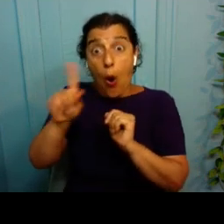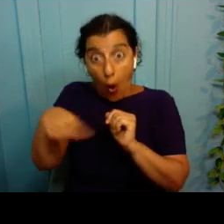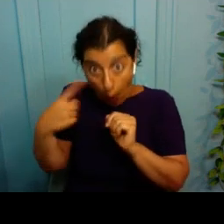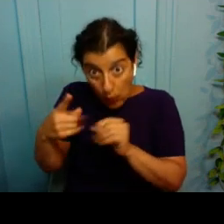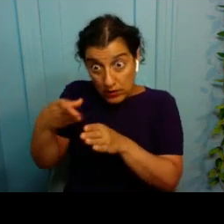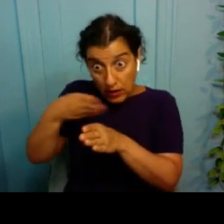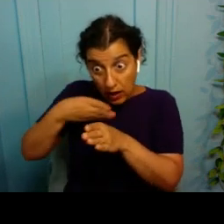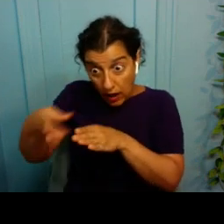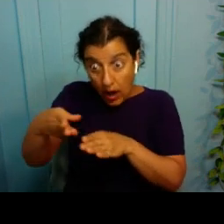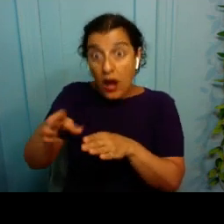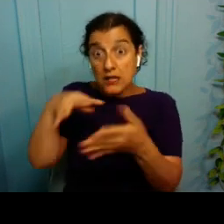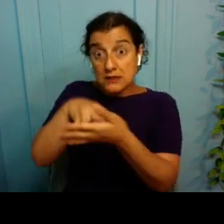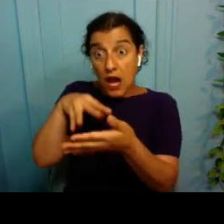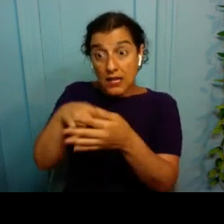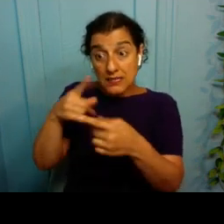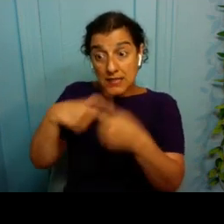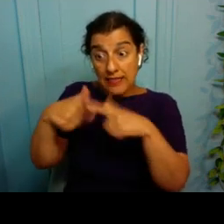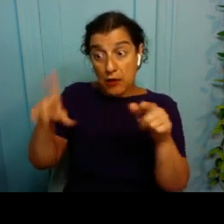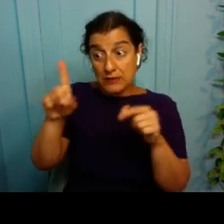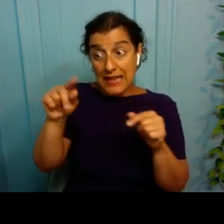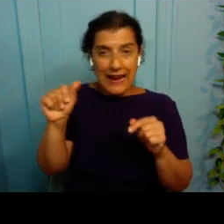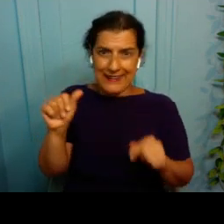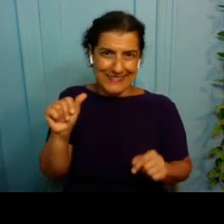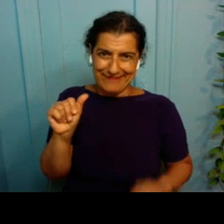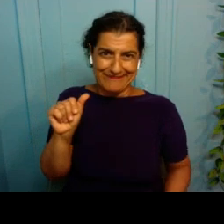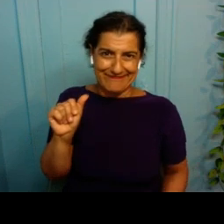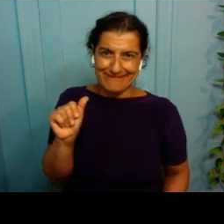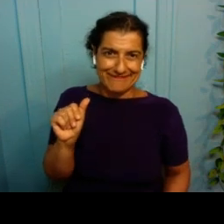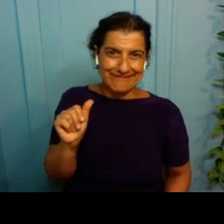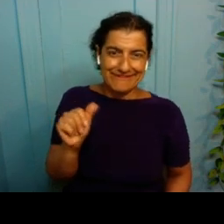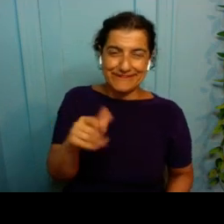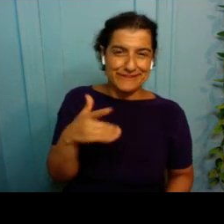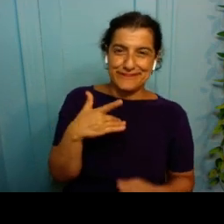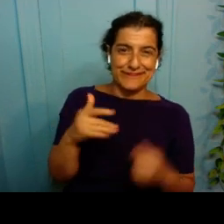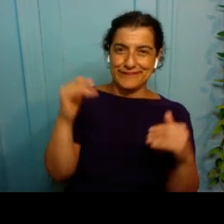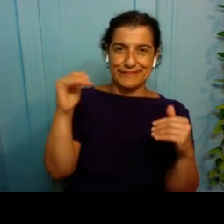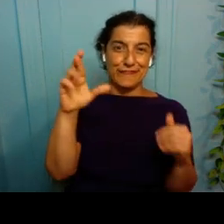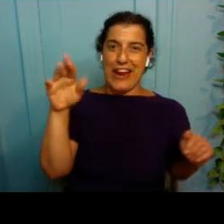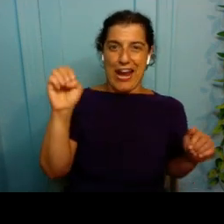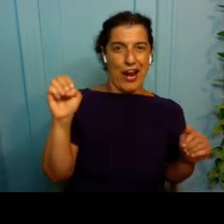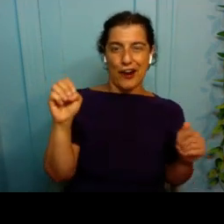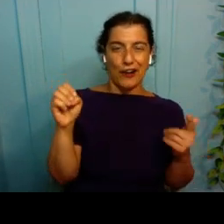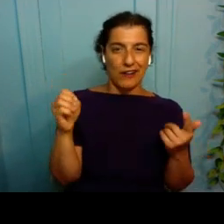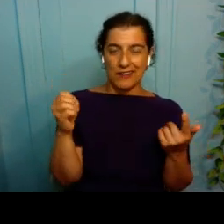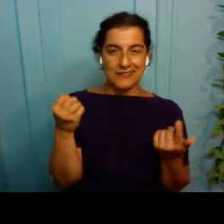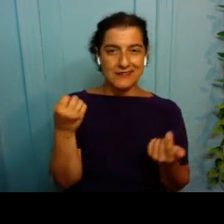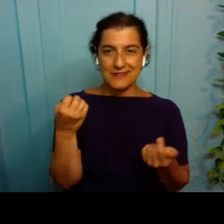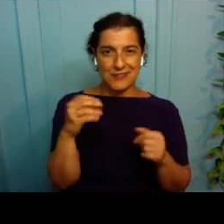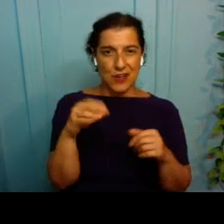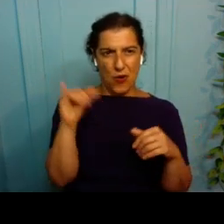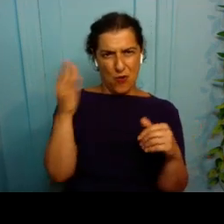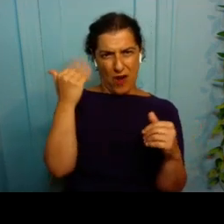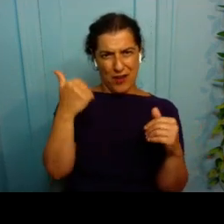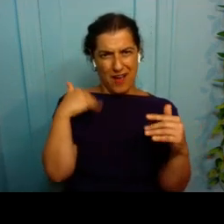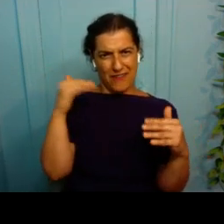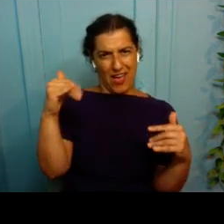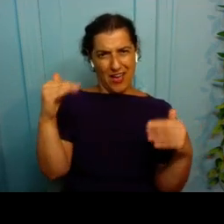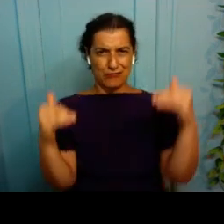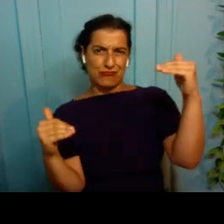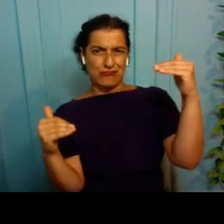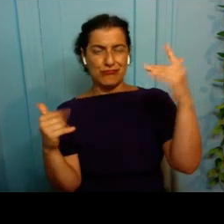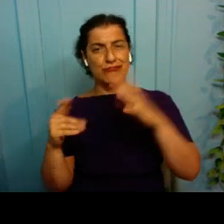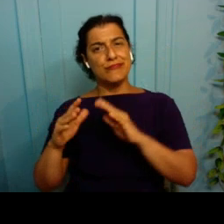with sign language data. And so this is something we wanted to question. Why is there this asymmetry in how these two modalities are taught?